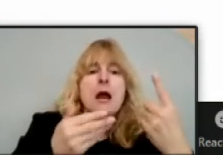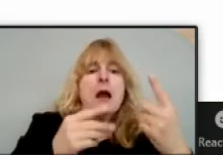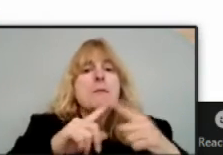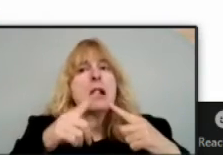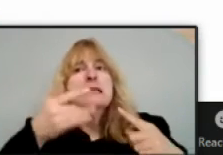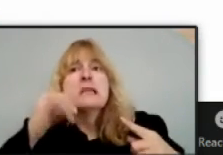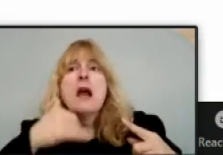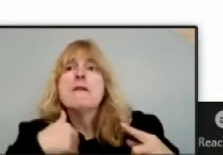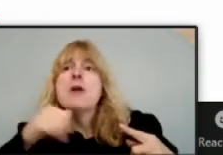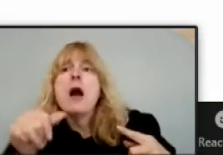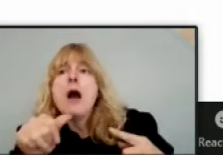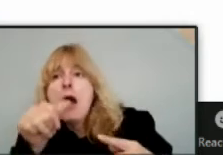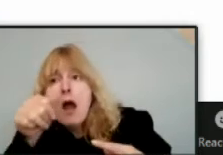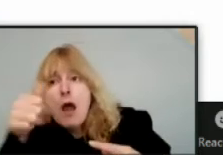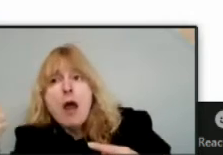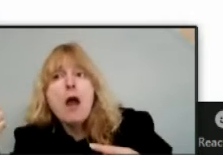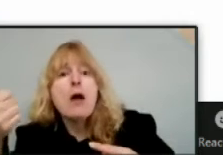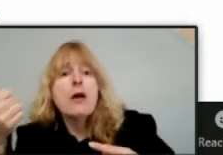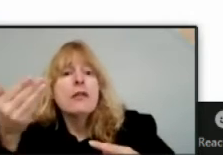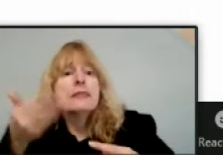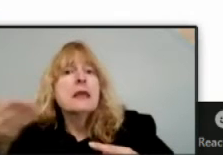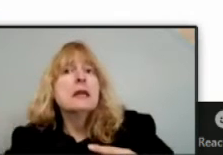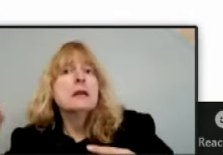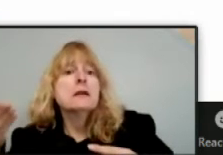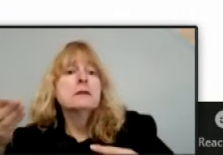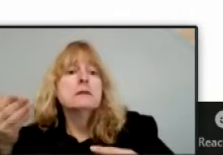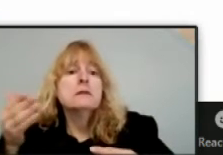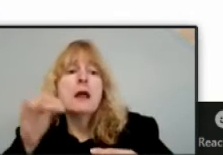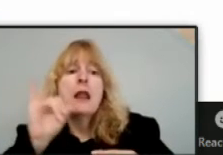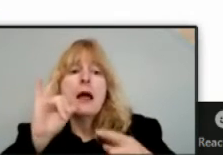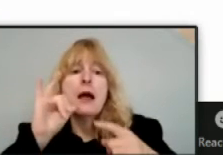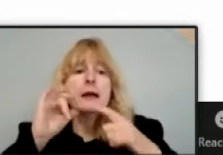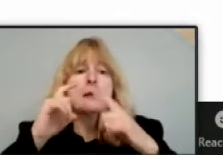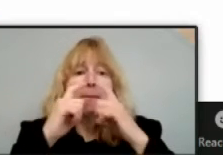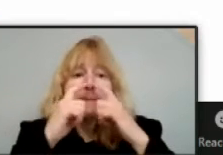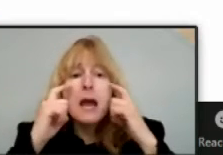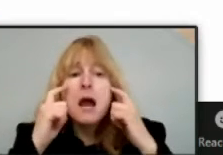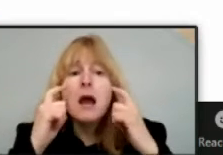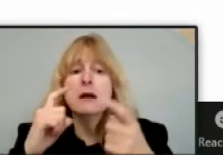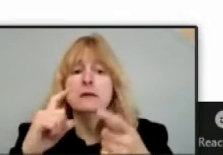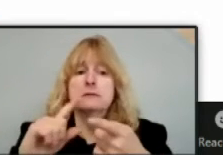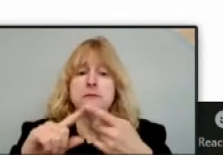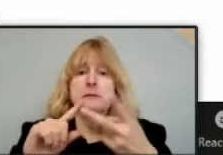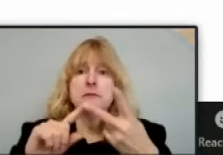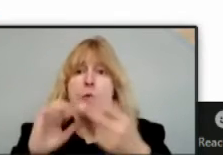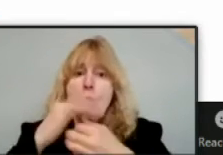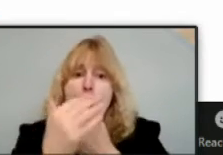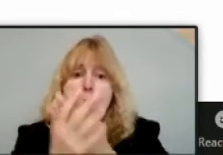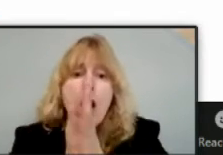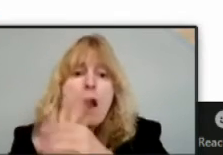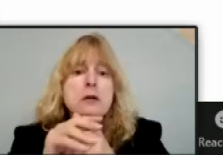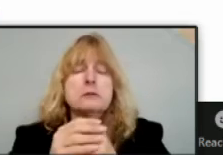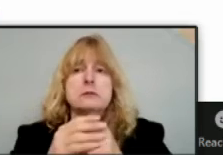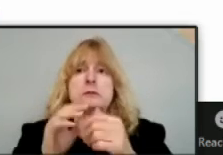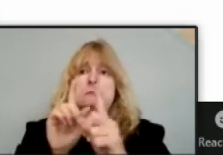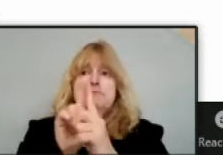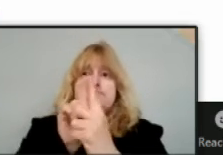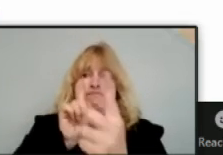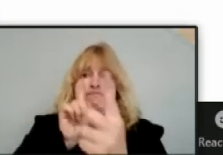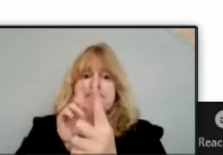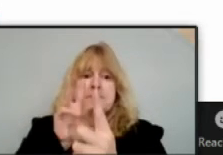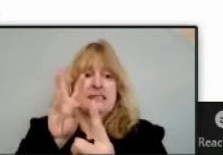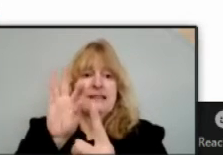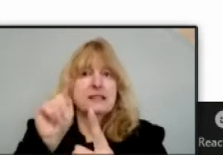well. And frankly, for the most immediate future, the preventions, the masks, the watching distance, the